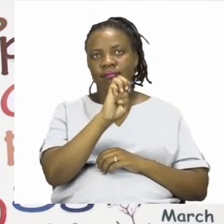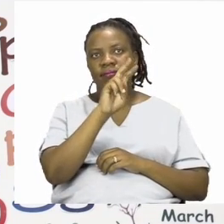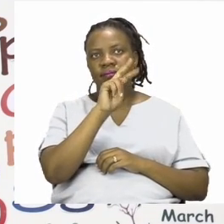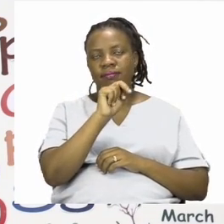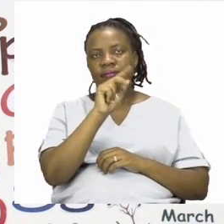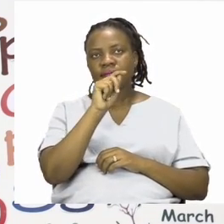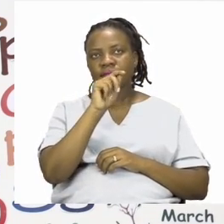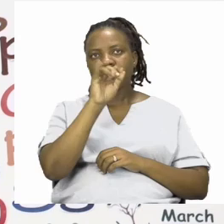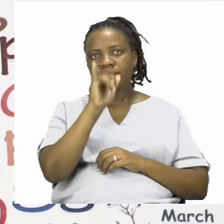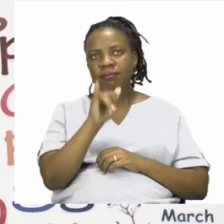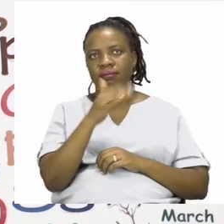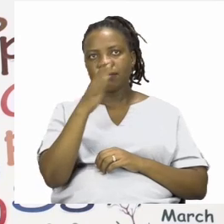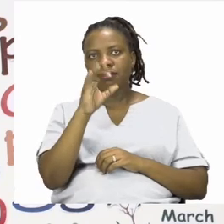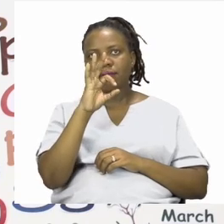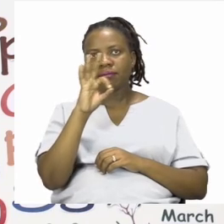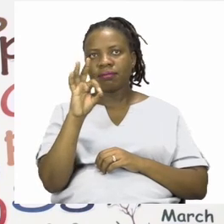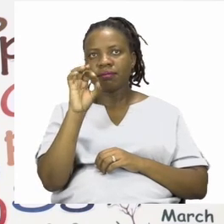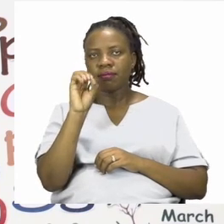number is